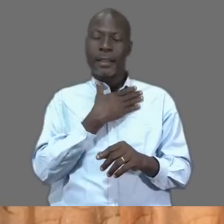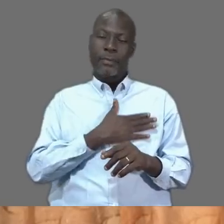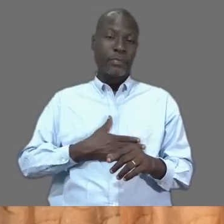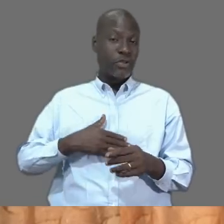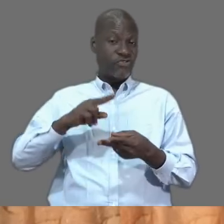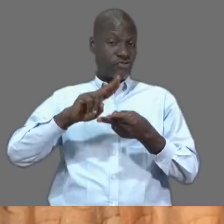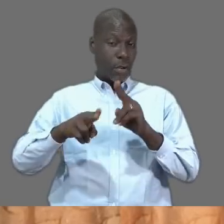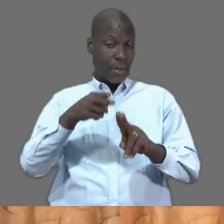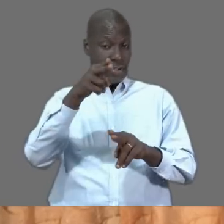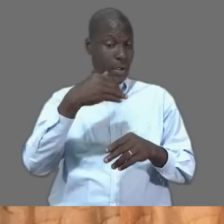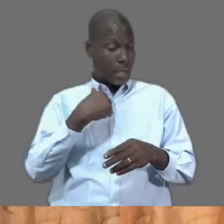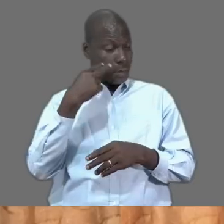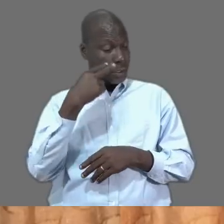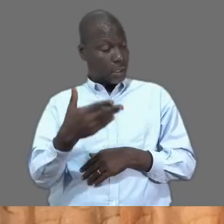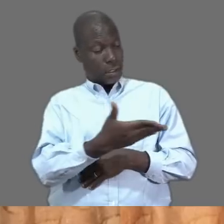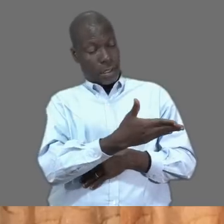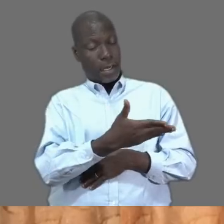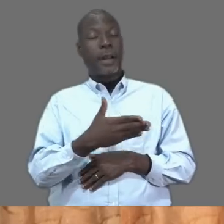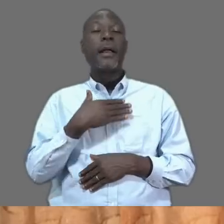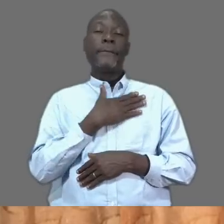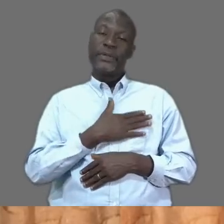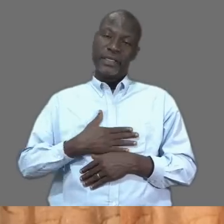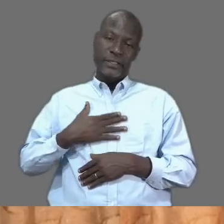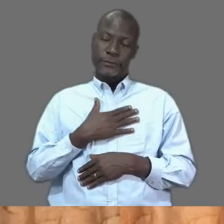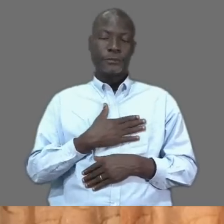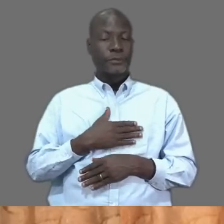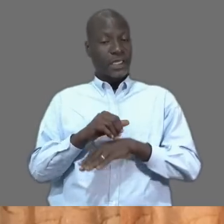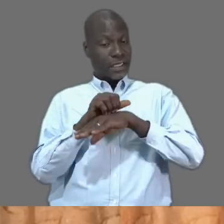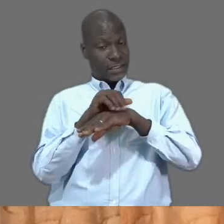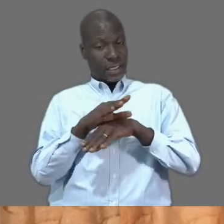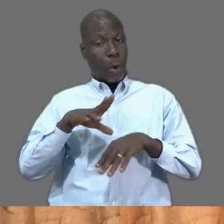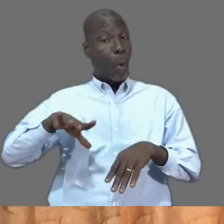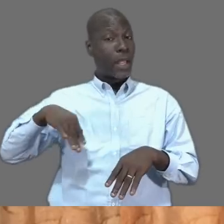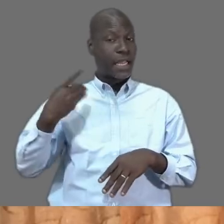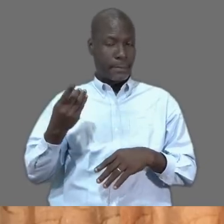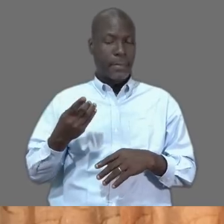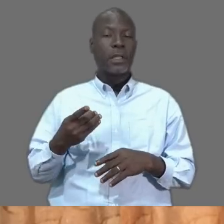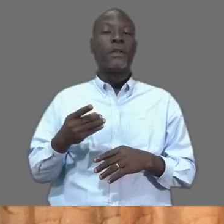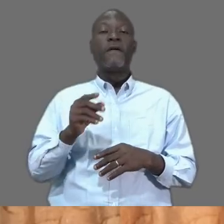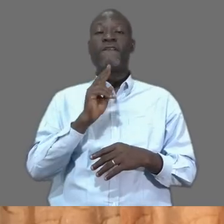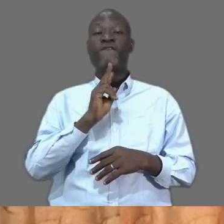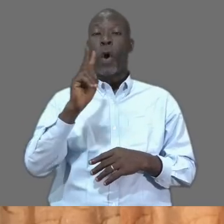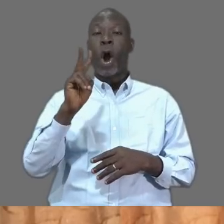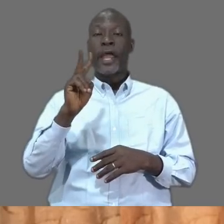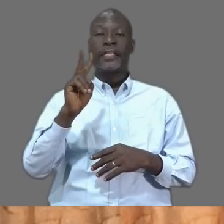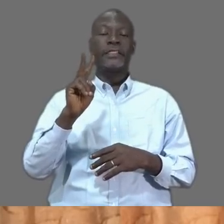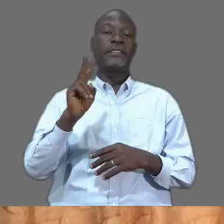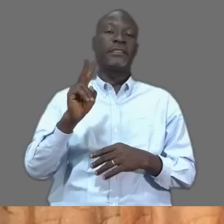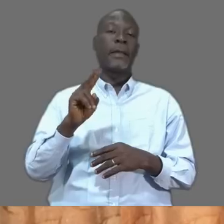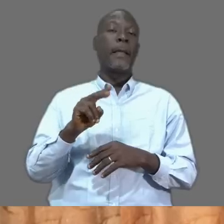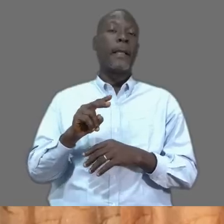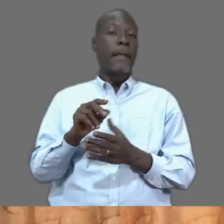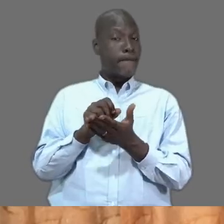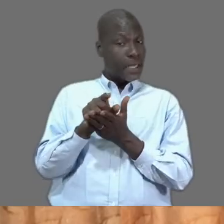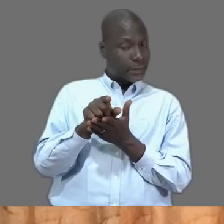number no a ye de eto ye ade yiso no obetume asende WhatsApp abrayen voice note na wo